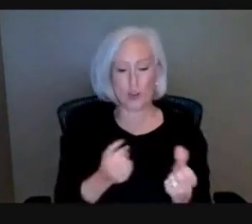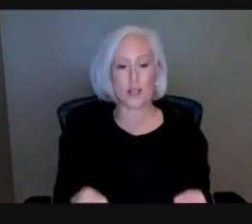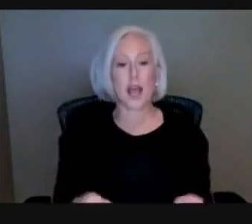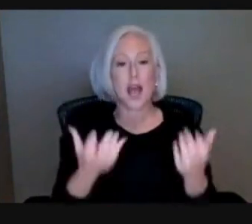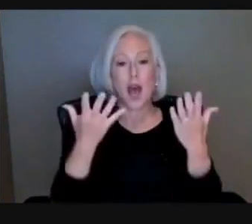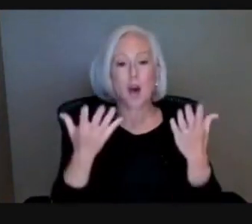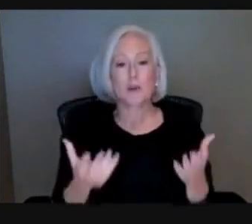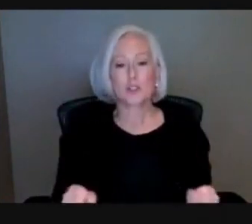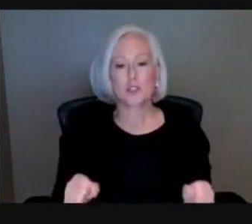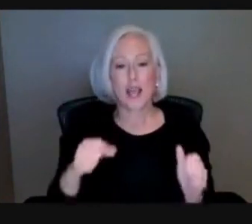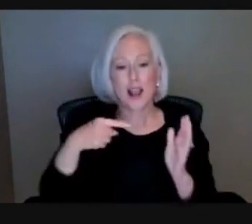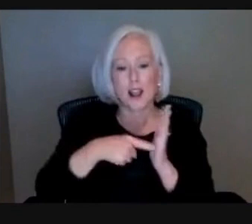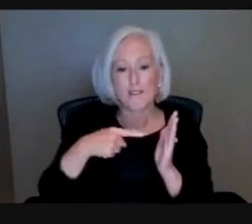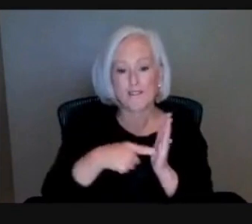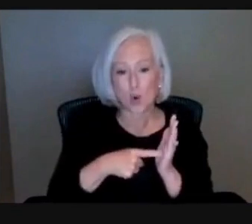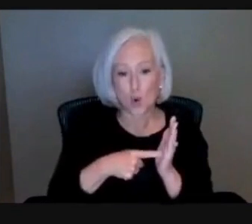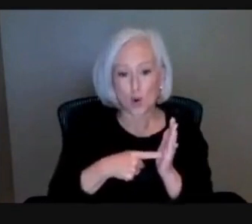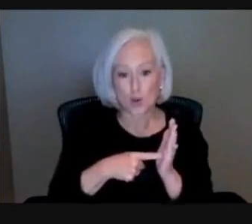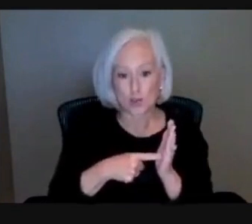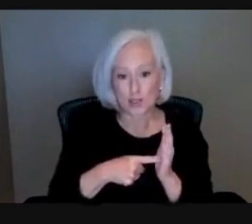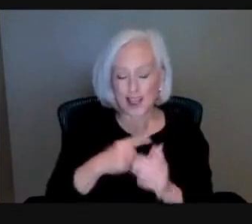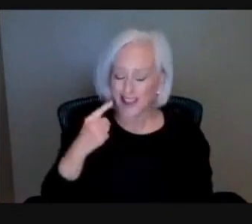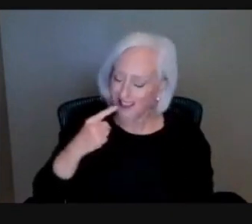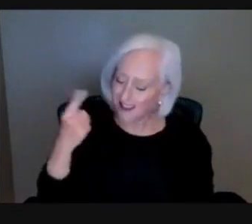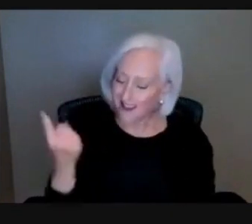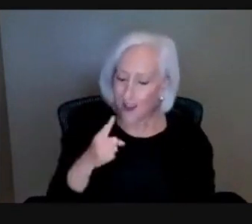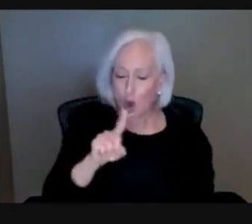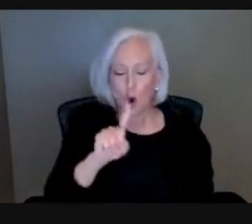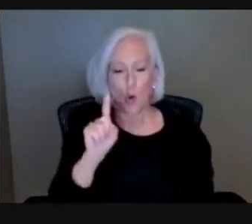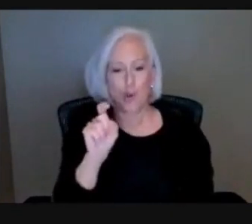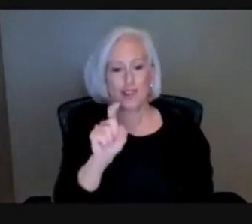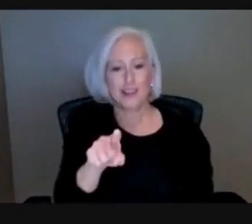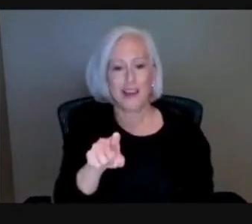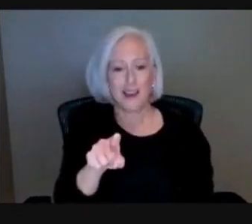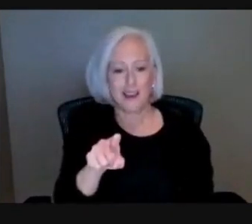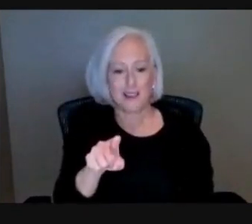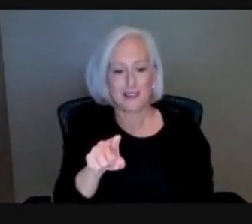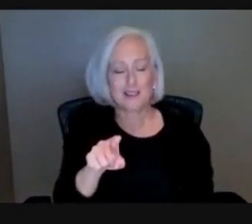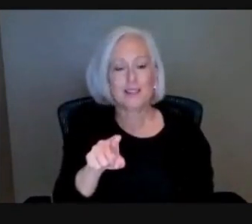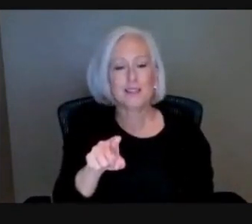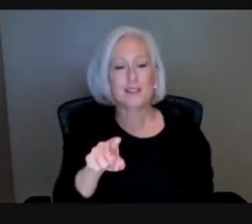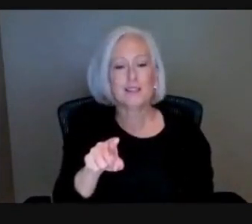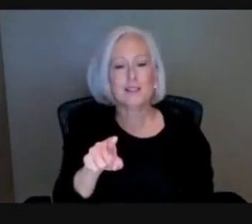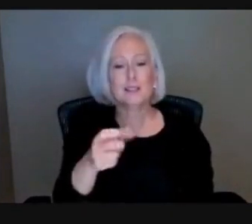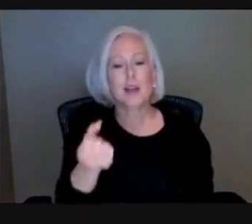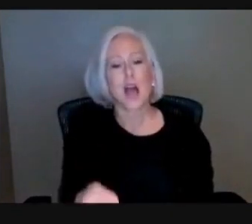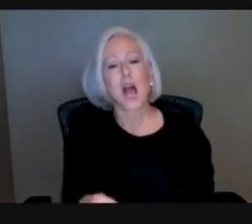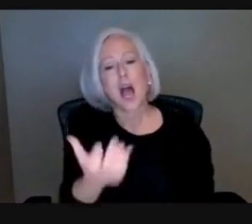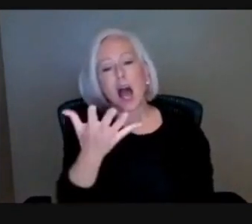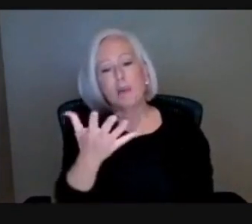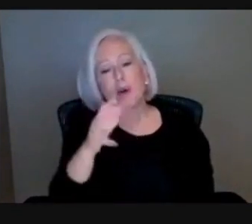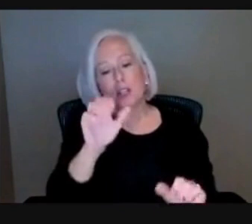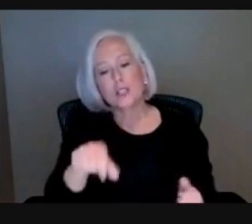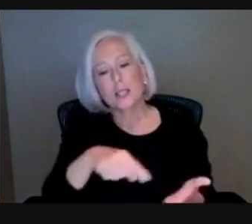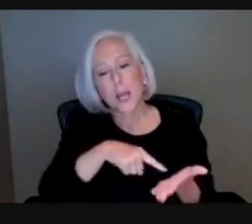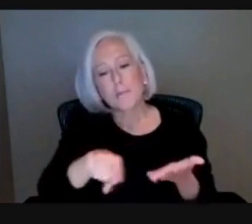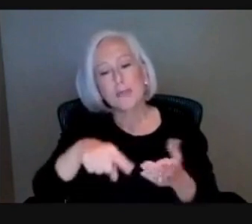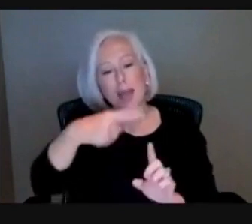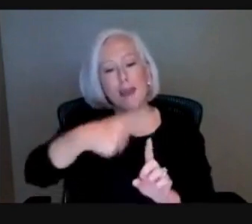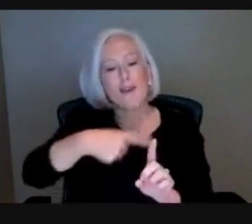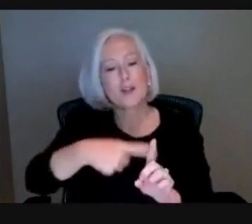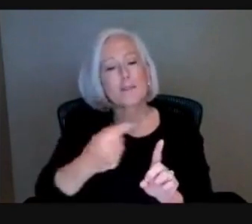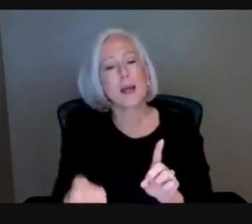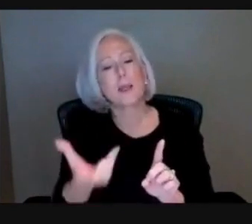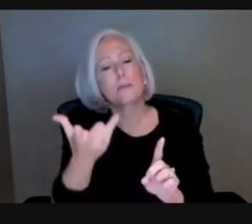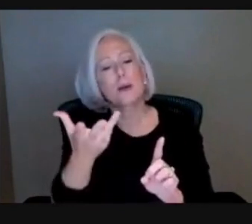first question that I ask my clients every single time I talk to them is, how much can you pay per month? The reason